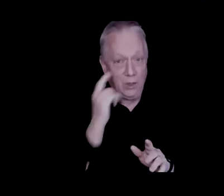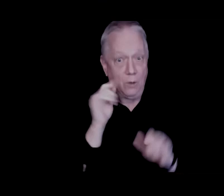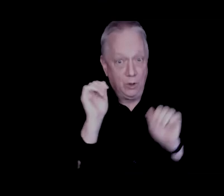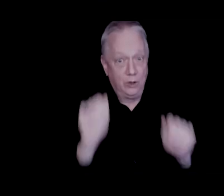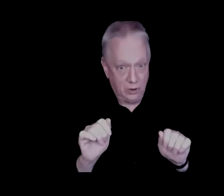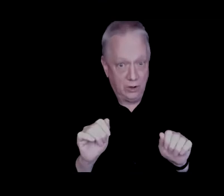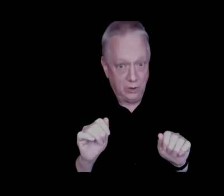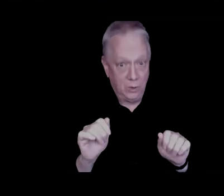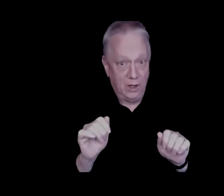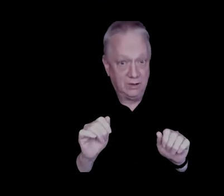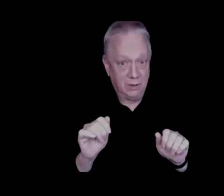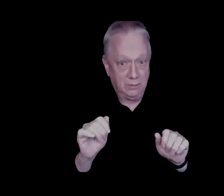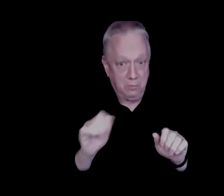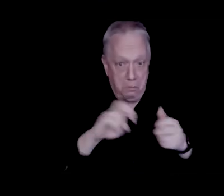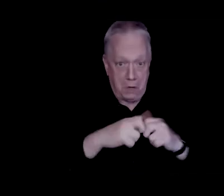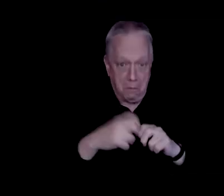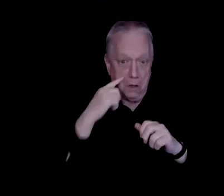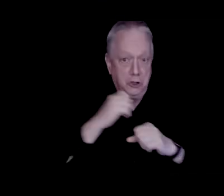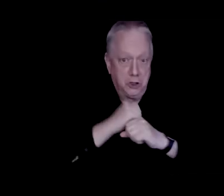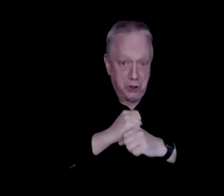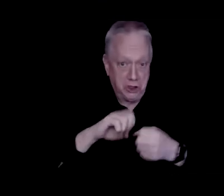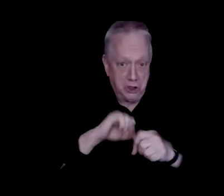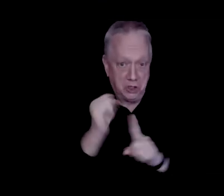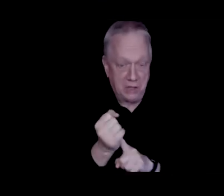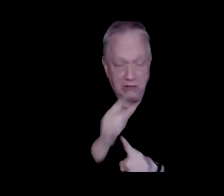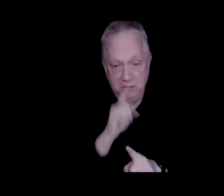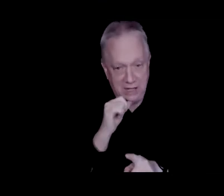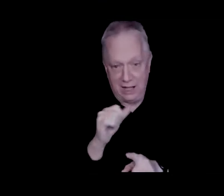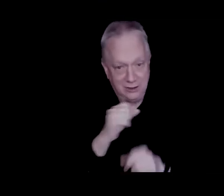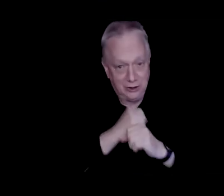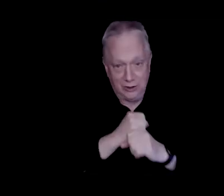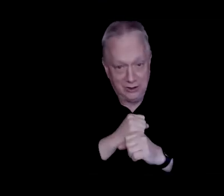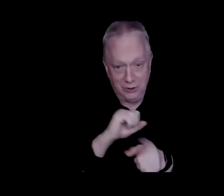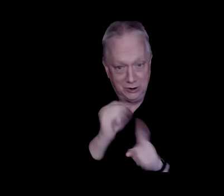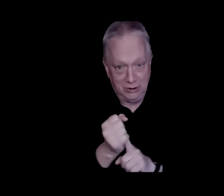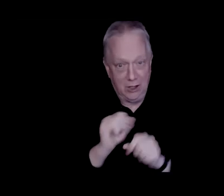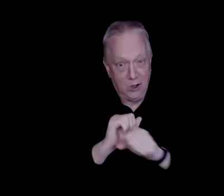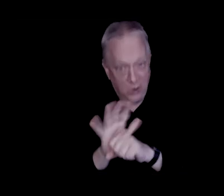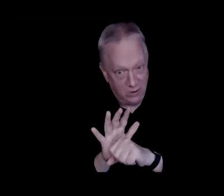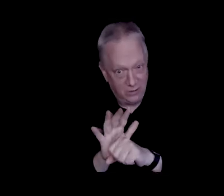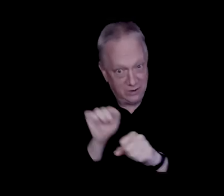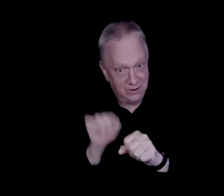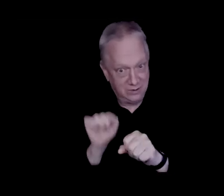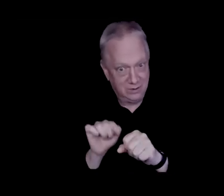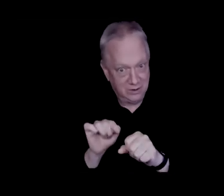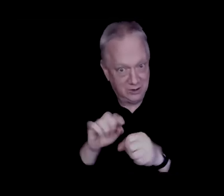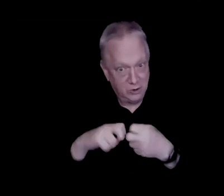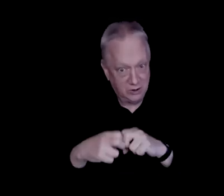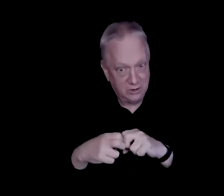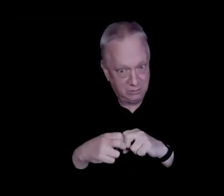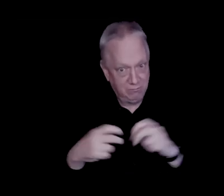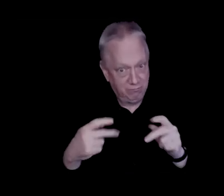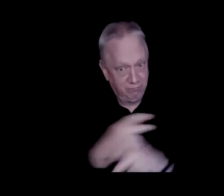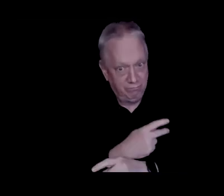we would have some problem with the security situation, but actually it's not the security situation, it's the pandemic situation, which is a problem now.